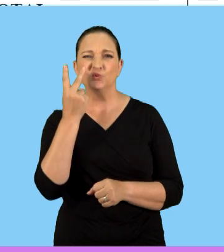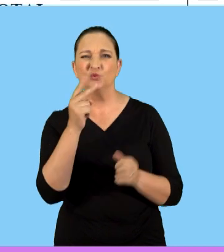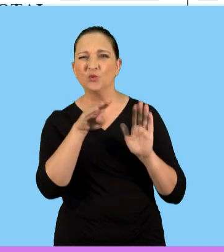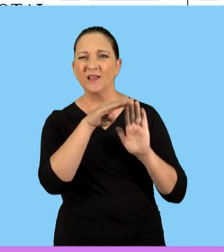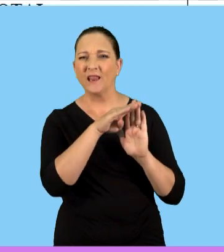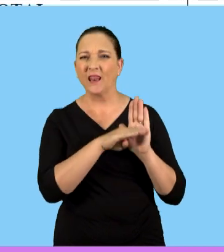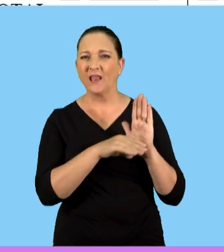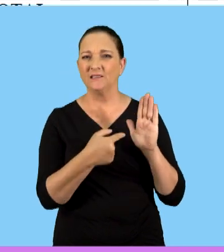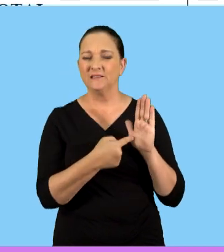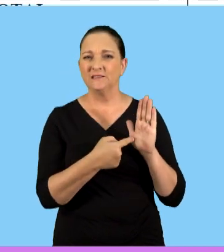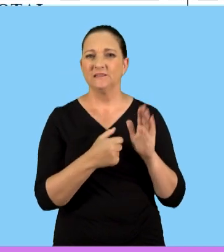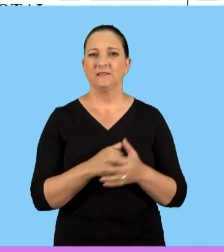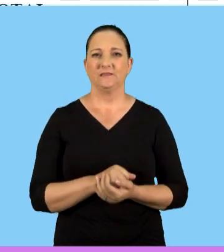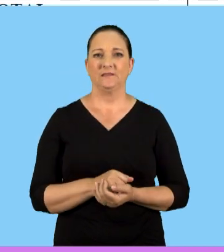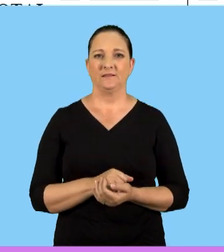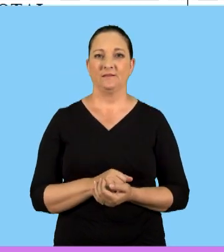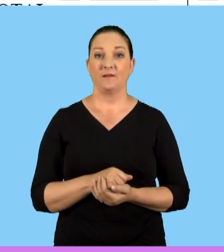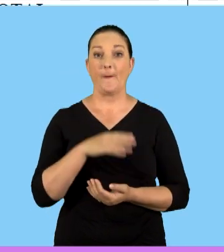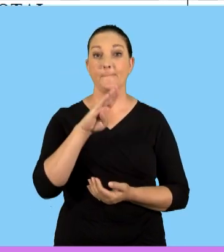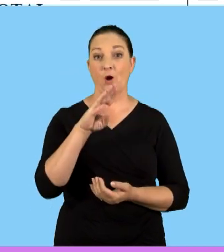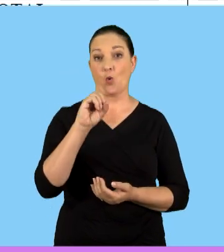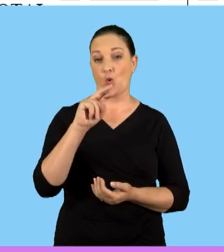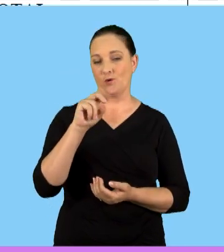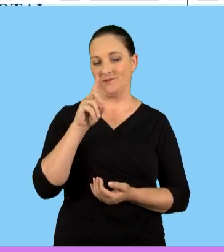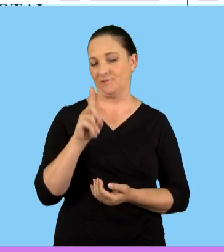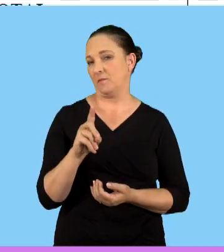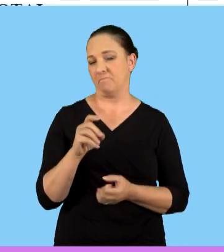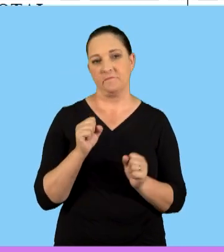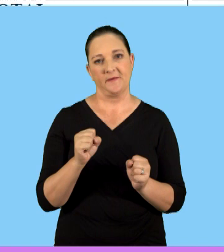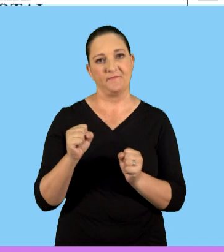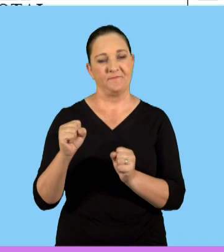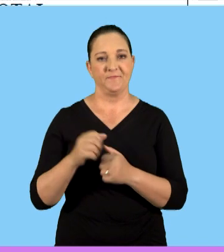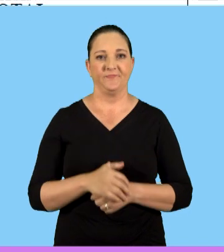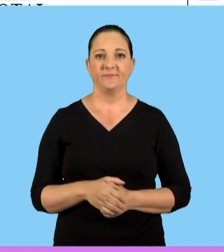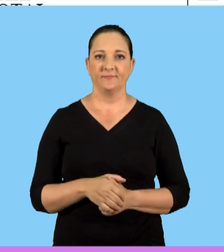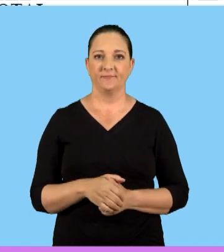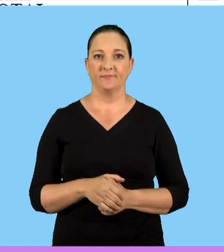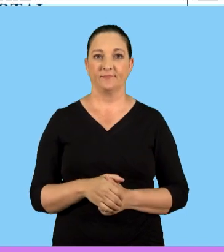list, fixed expense here, I'd go with bond.